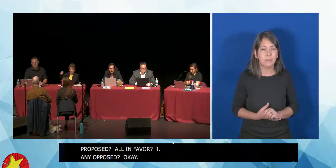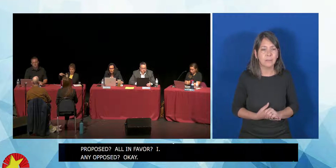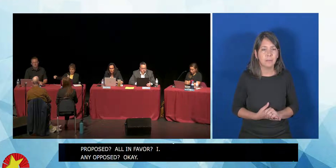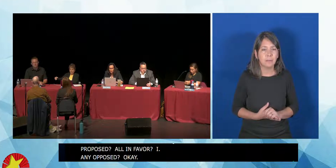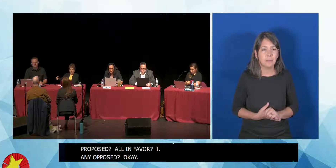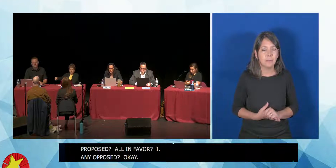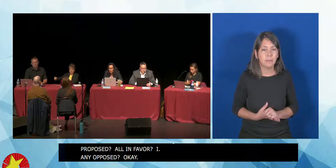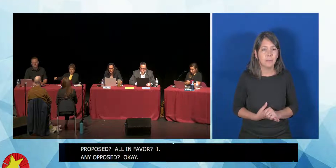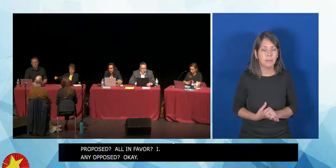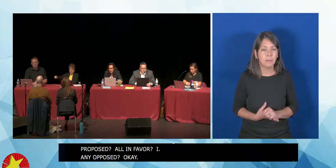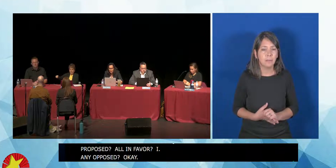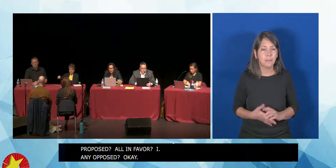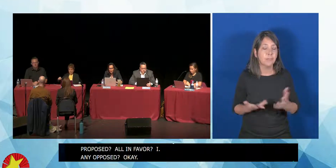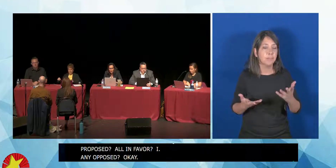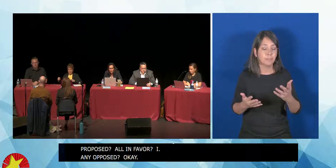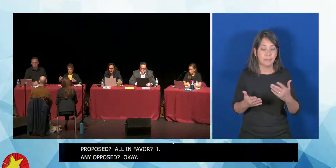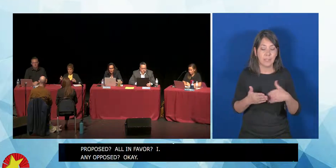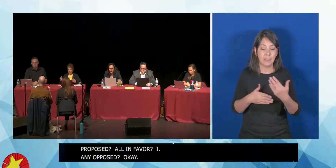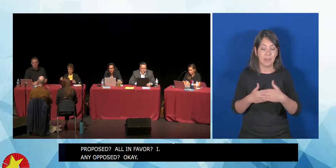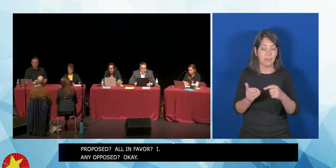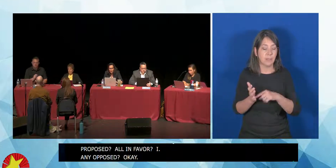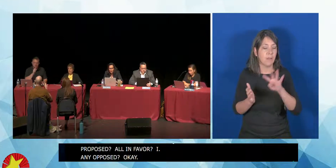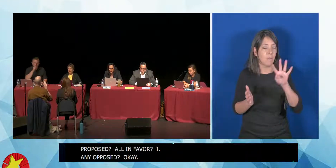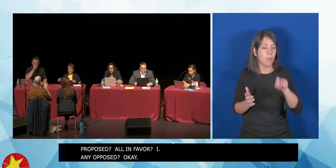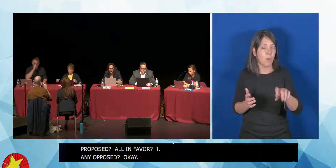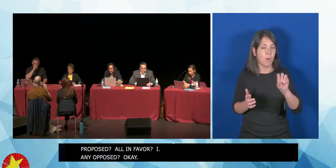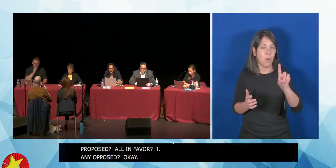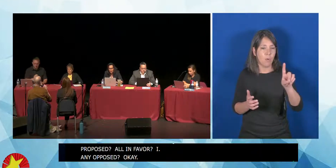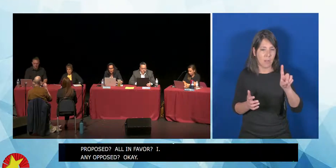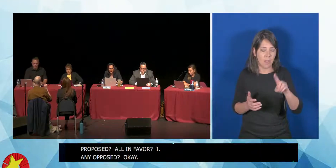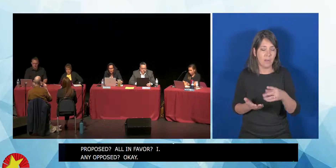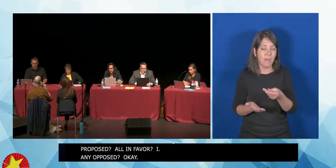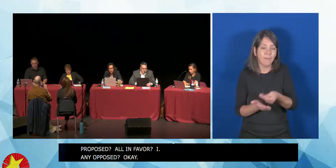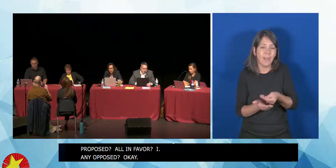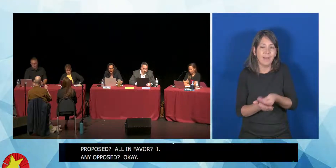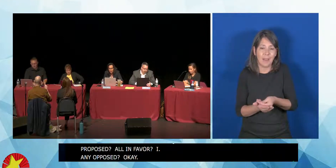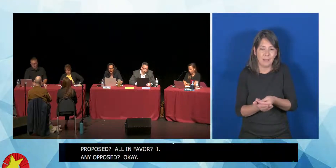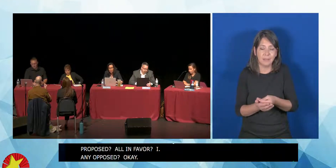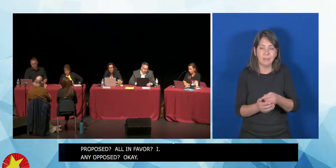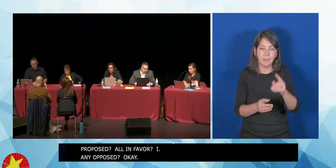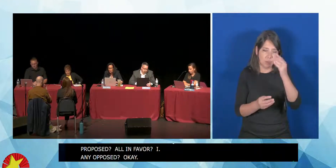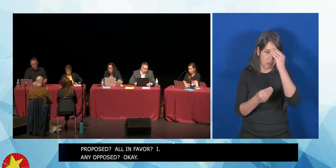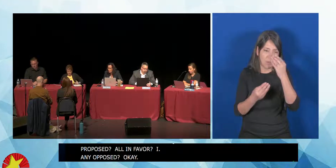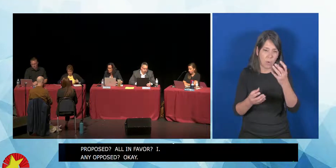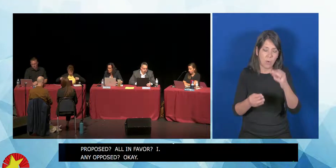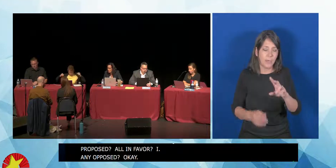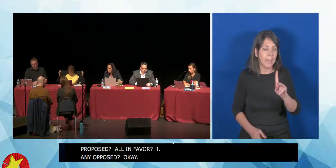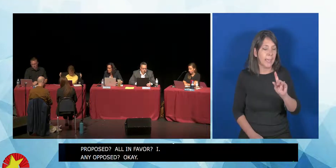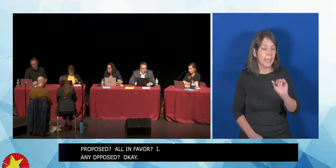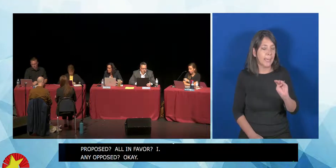Okay. Next is 4.01 information item, finance report. Kim Bittridge.